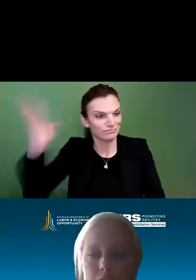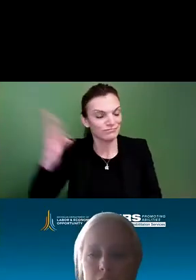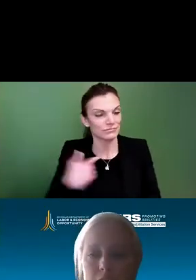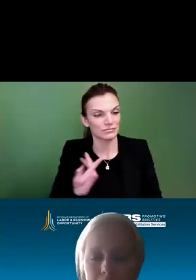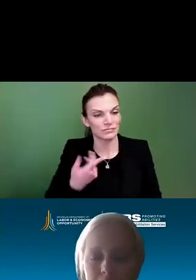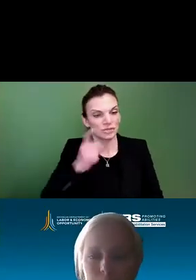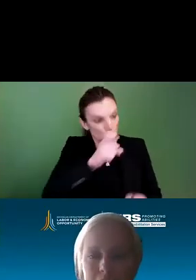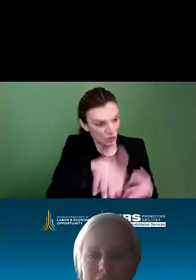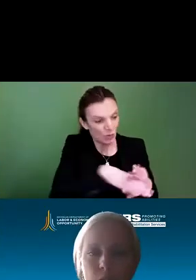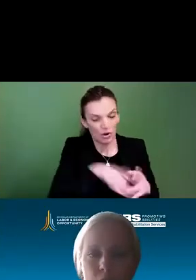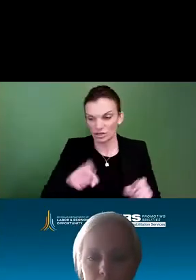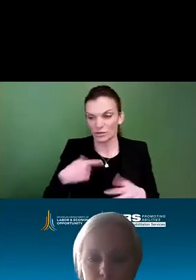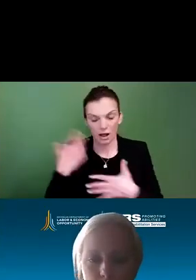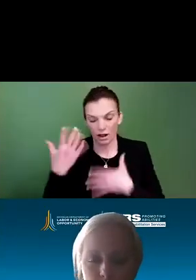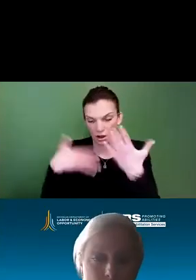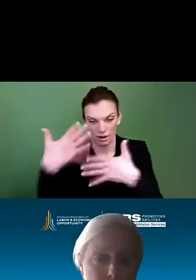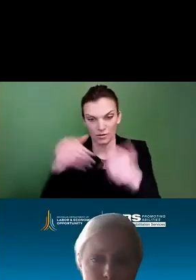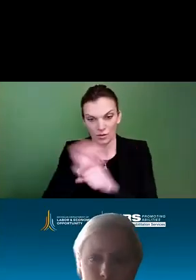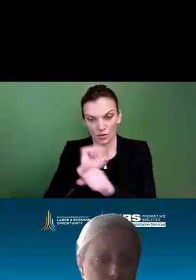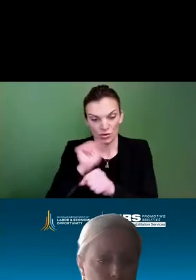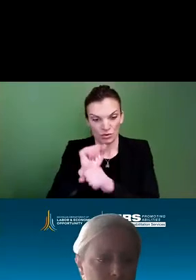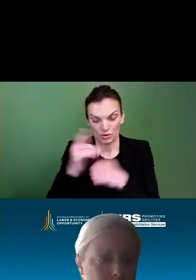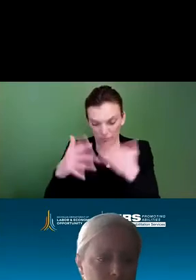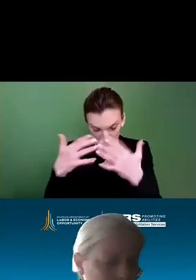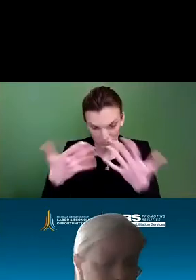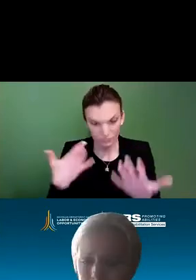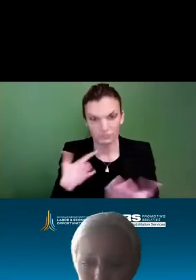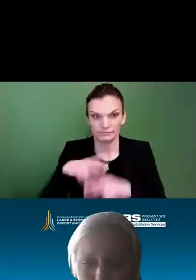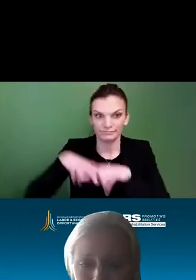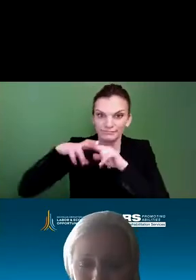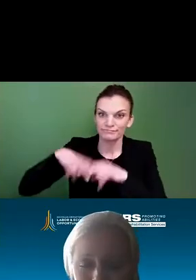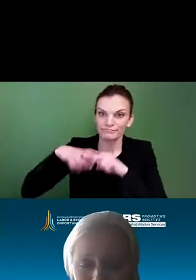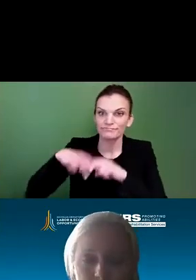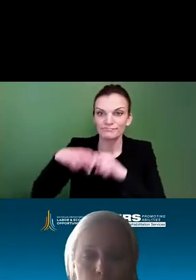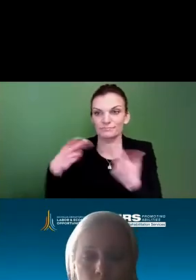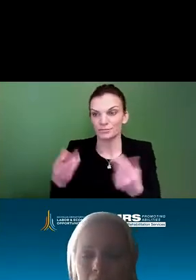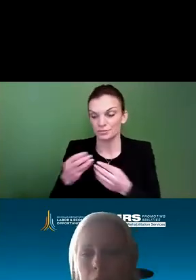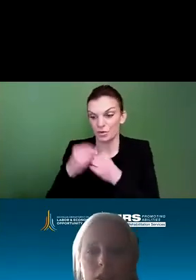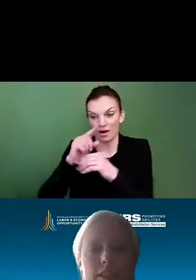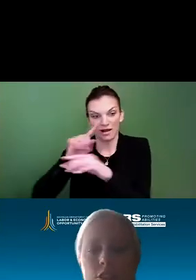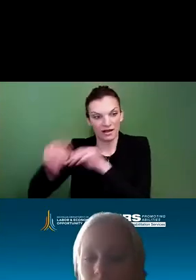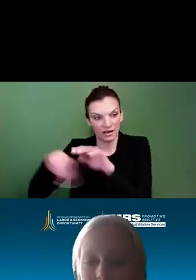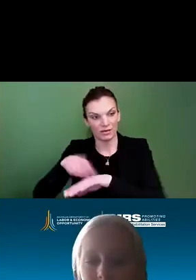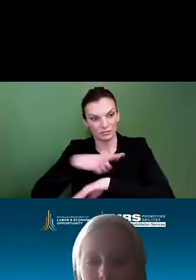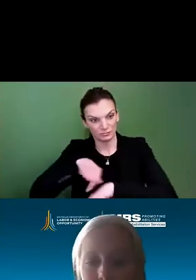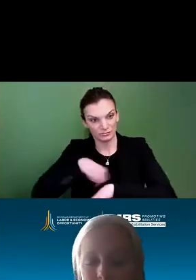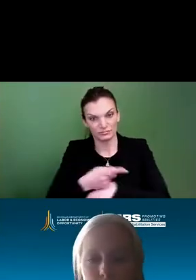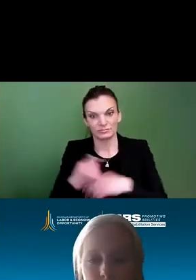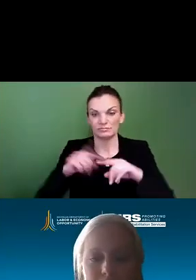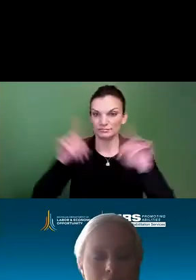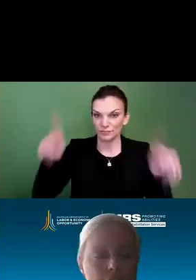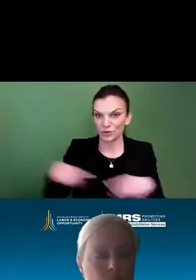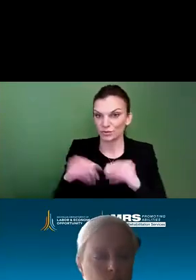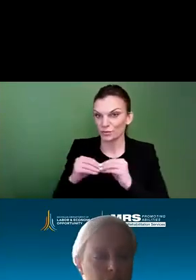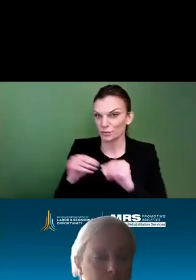we should. We get so caught up in our work sometimes that we're actually putting in even more time, and screen time has